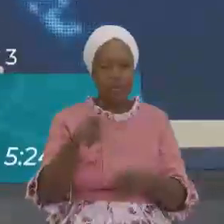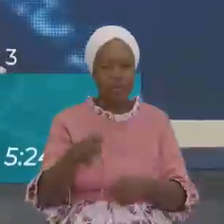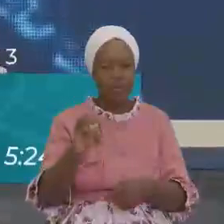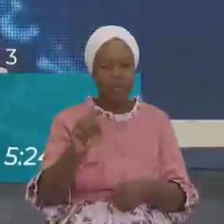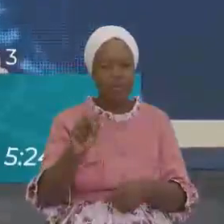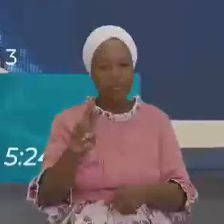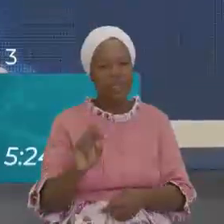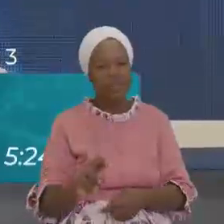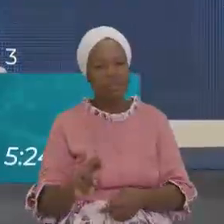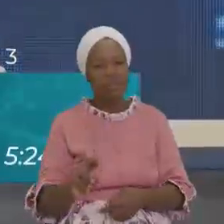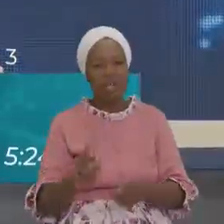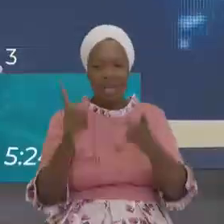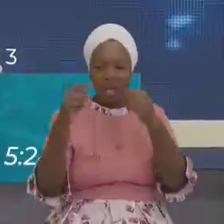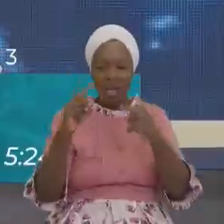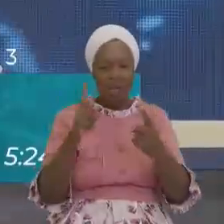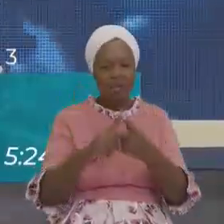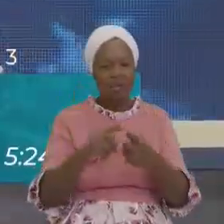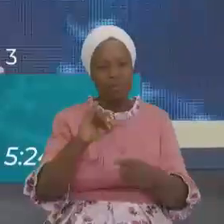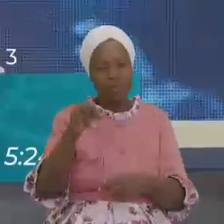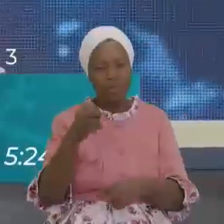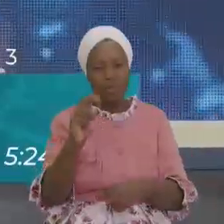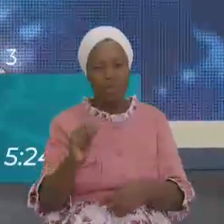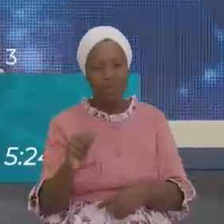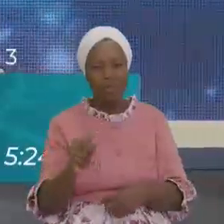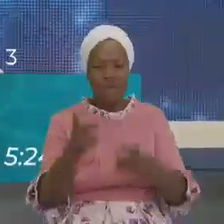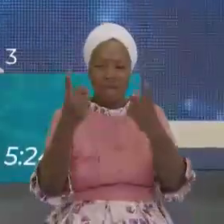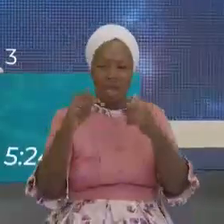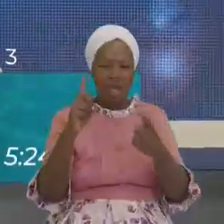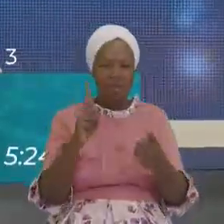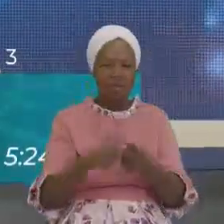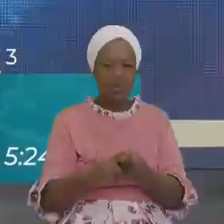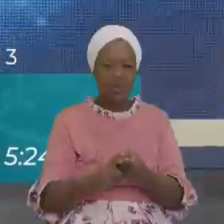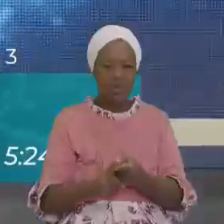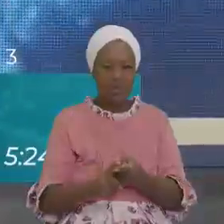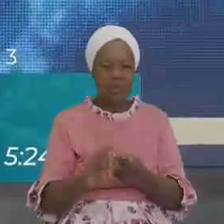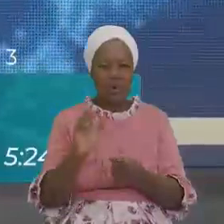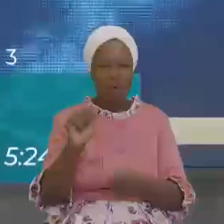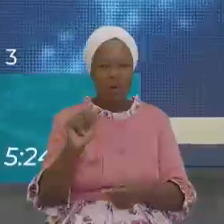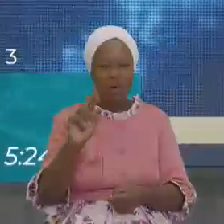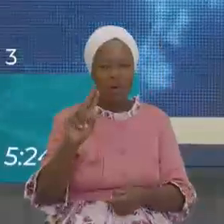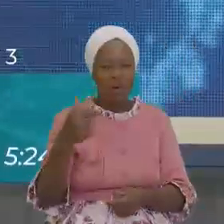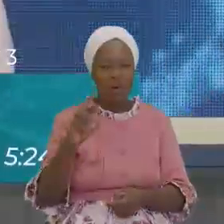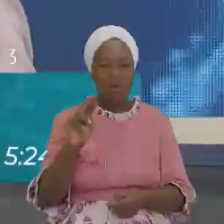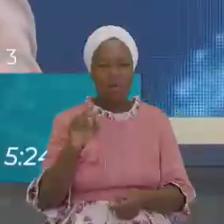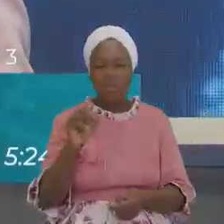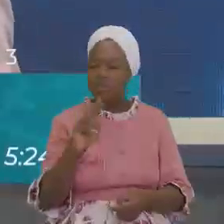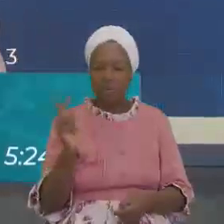come unto John, come unto Saint Augustine. No.